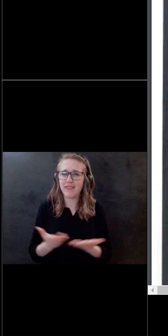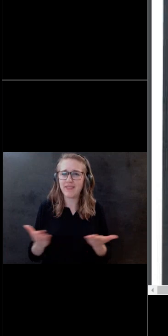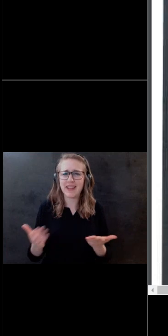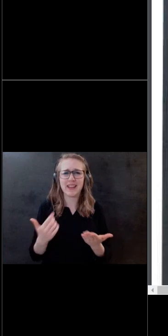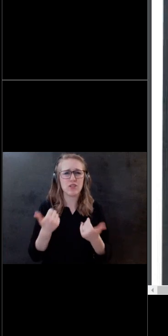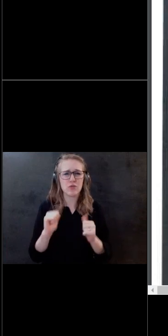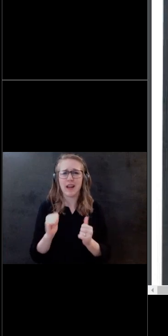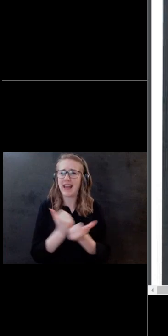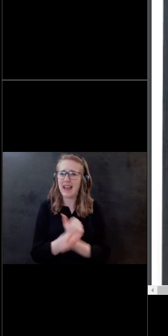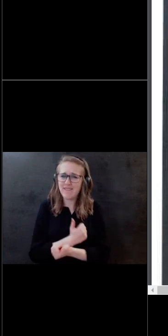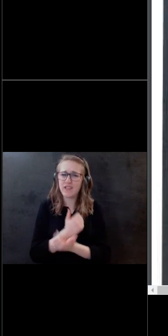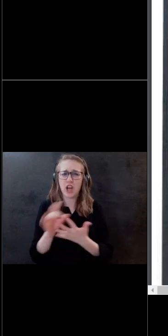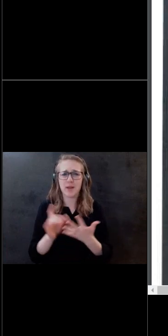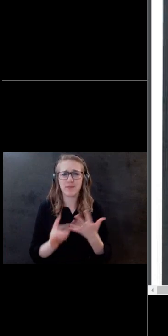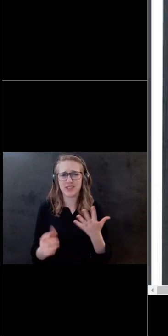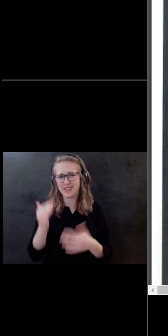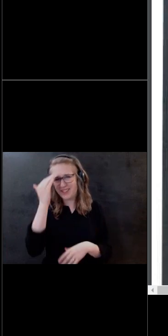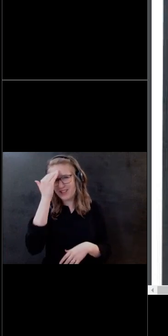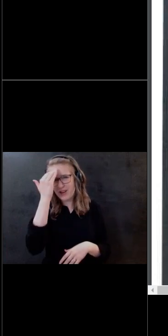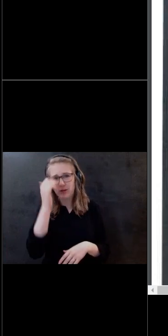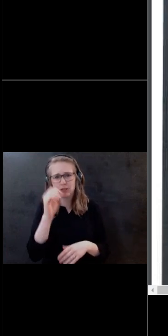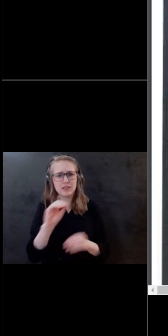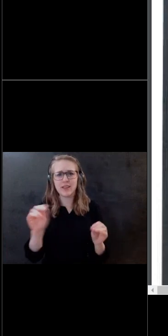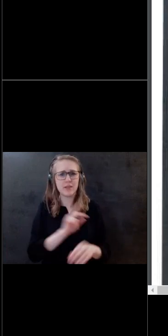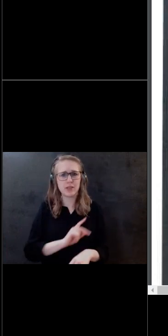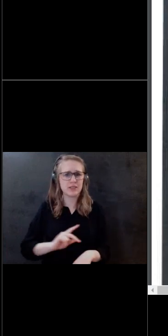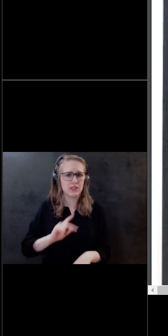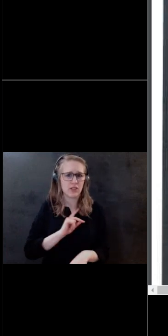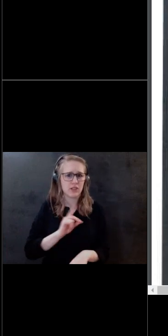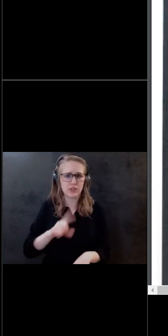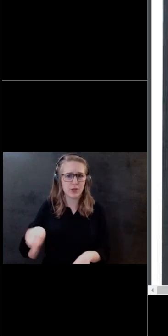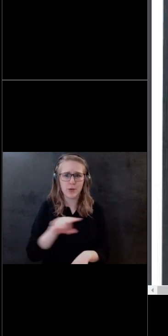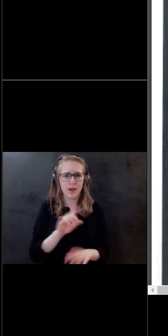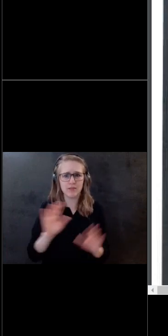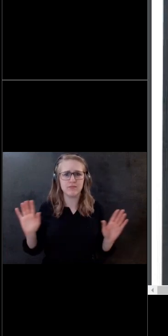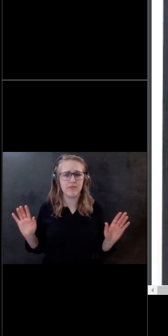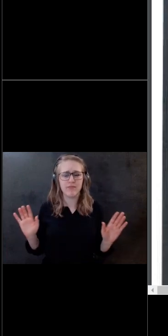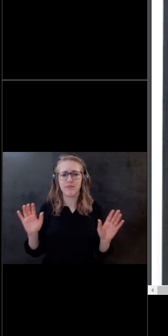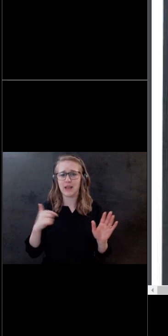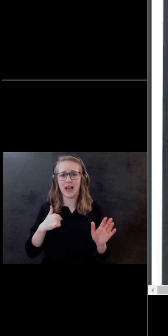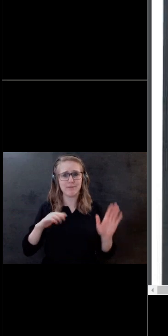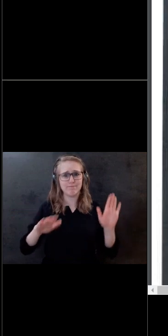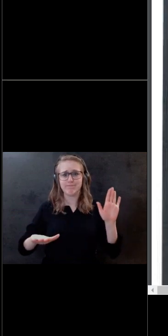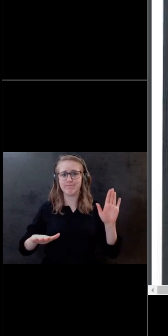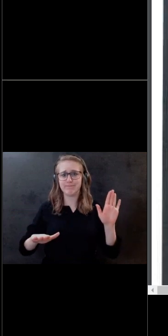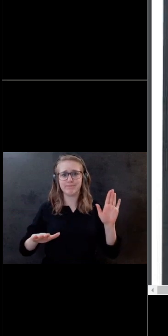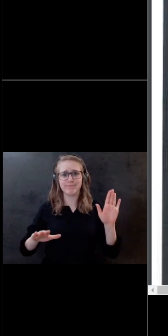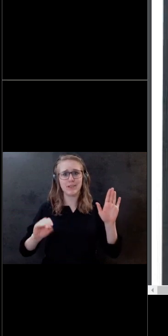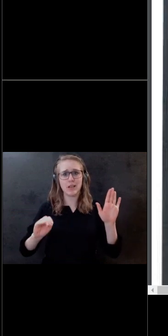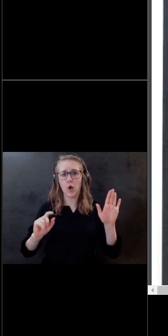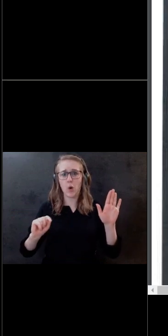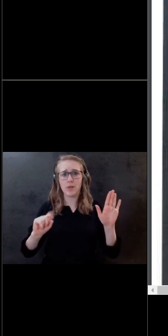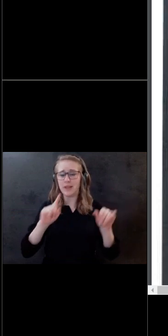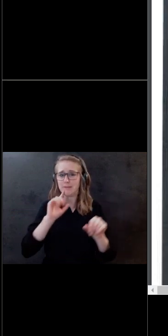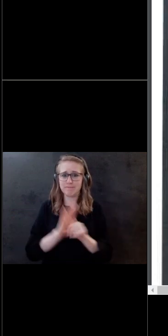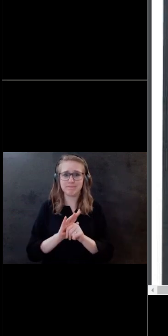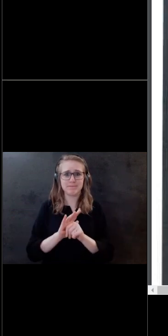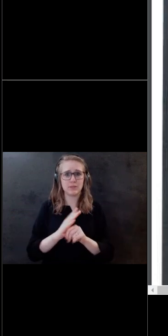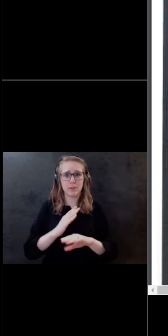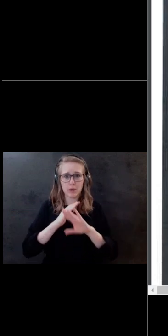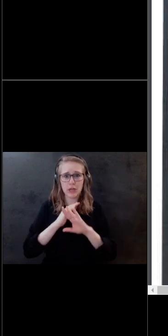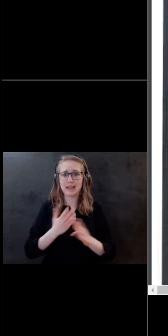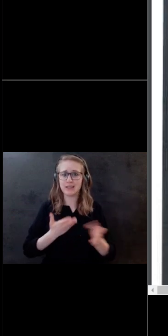every single option. You know, and it's nothing personal, but, you know, I took an oath. I knocked on a lot of doors, talked to a lot of people to serve and